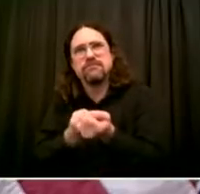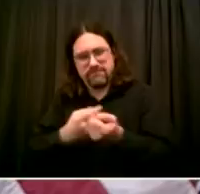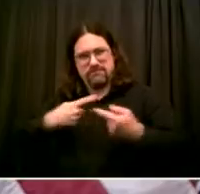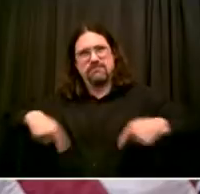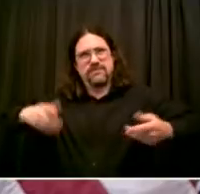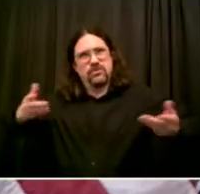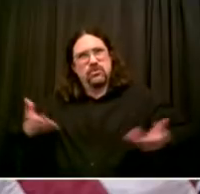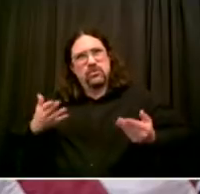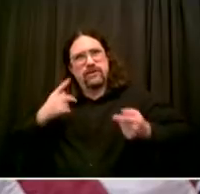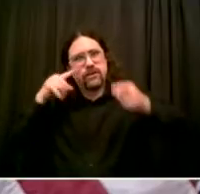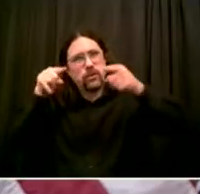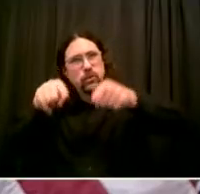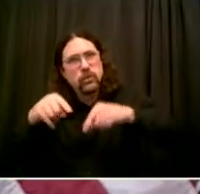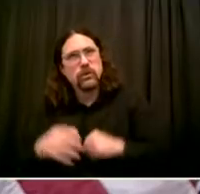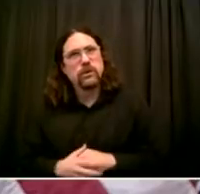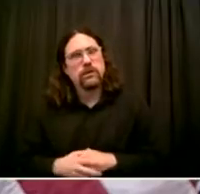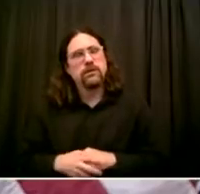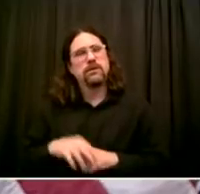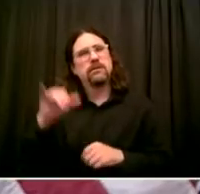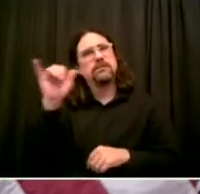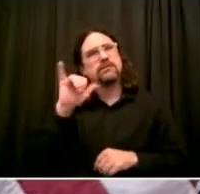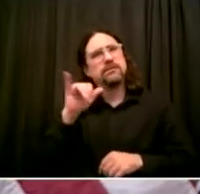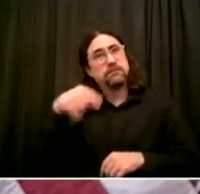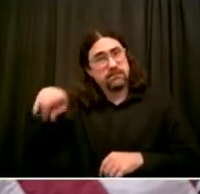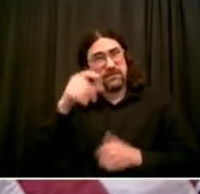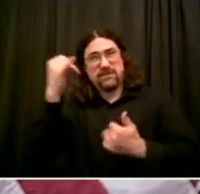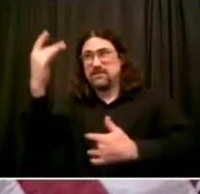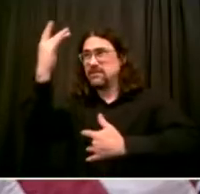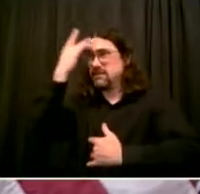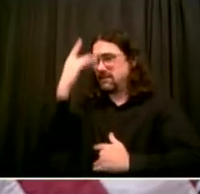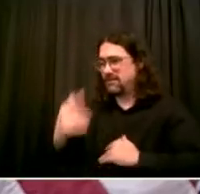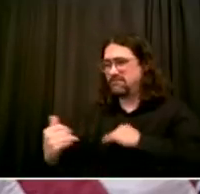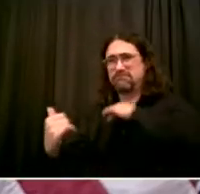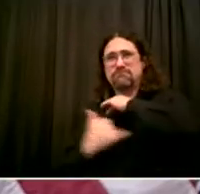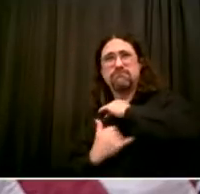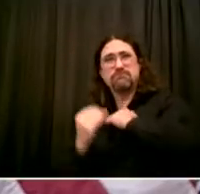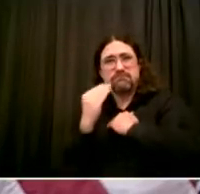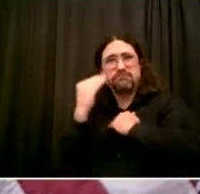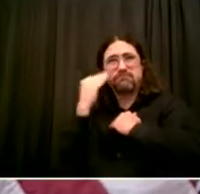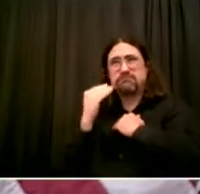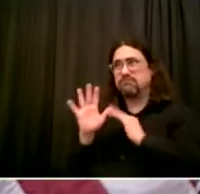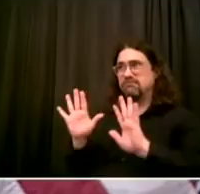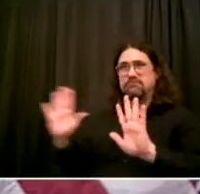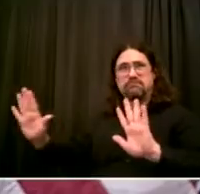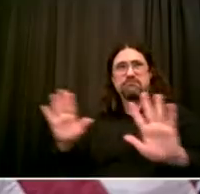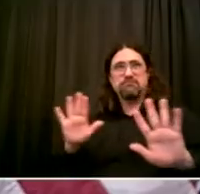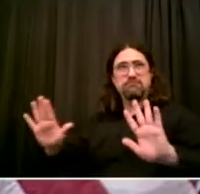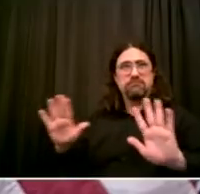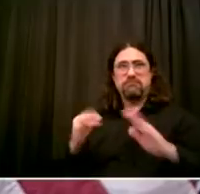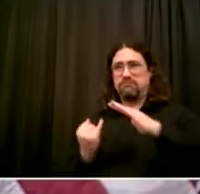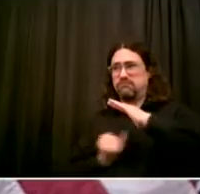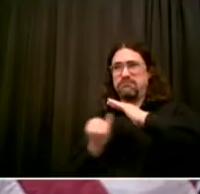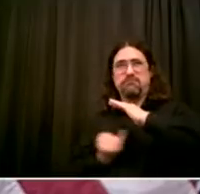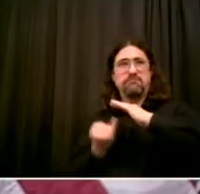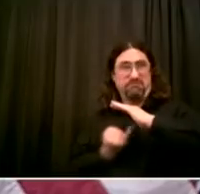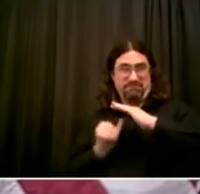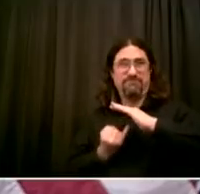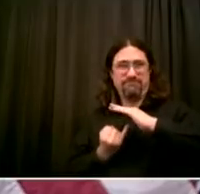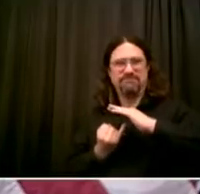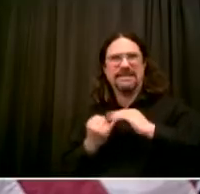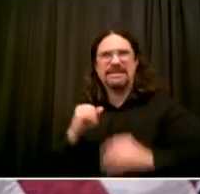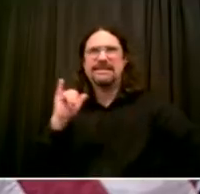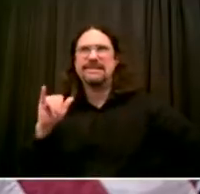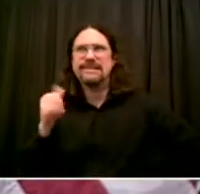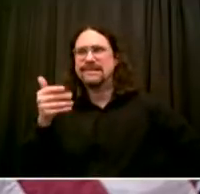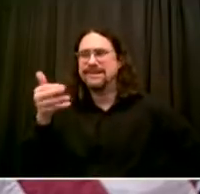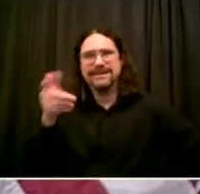You need food. You need all the basics to get to you. You might need prescriptions. How do you do all that? Well,